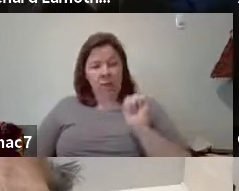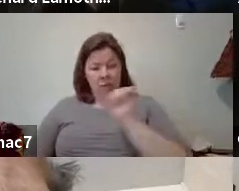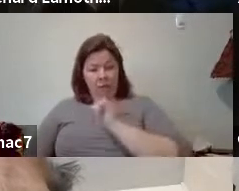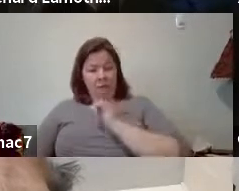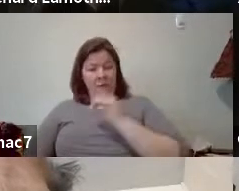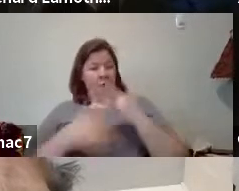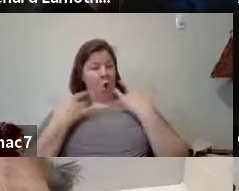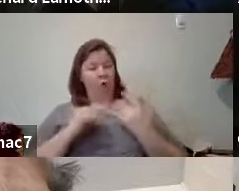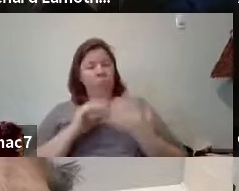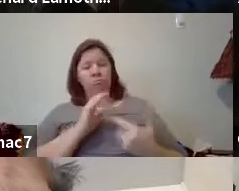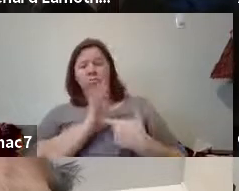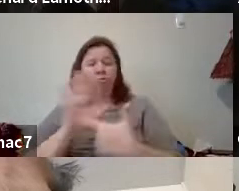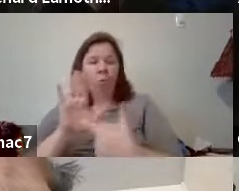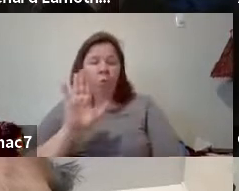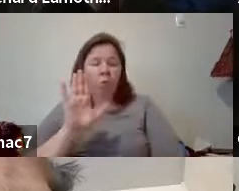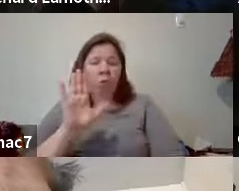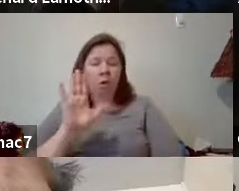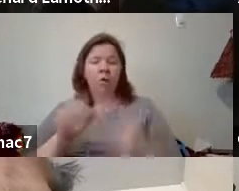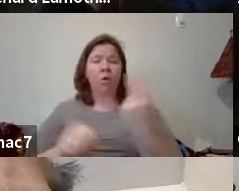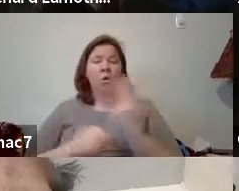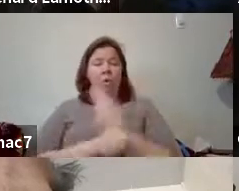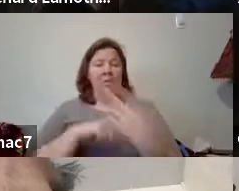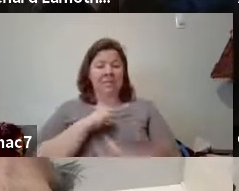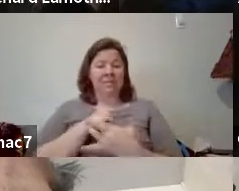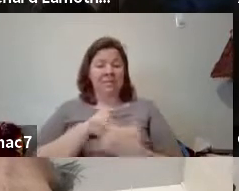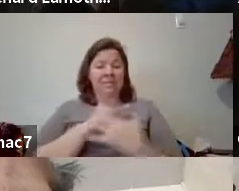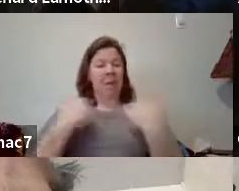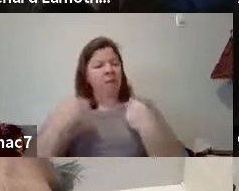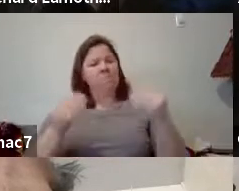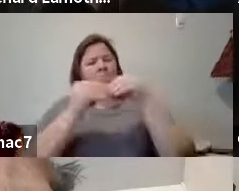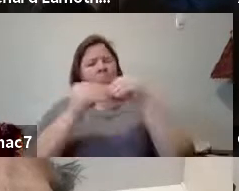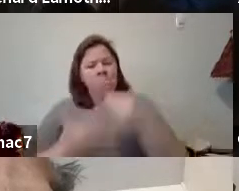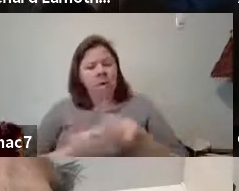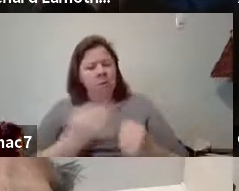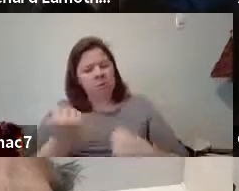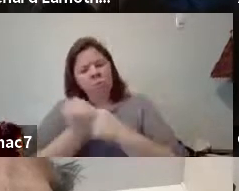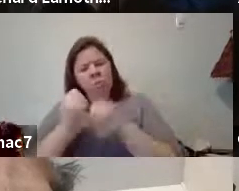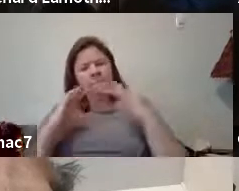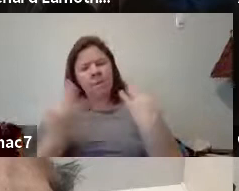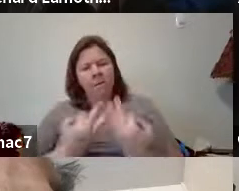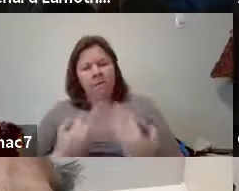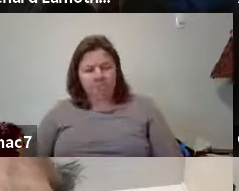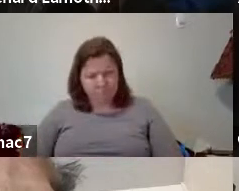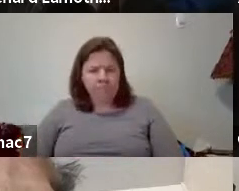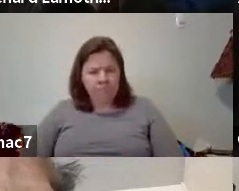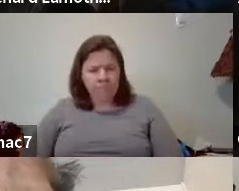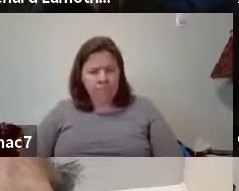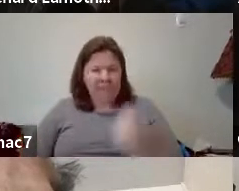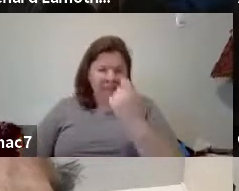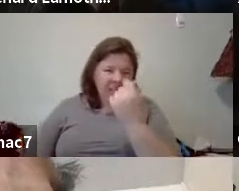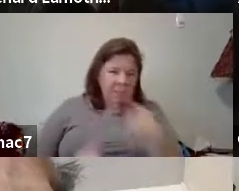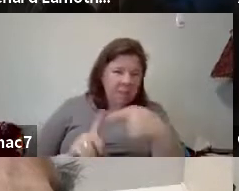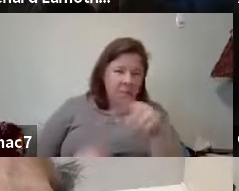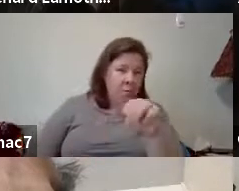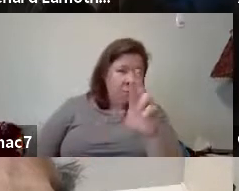through, to use the tech, and to have more money to support our families. A little bit about the